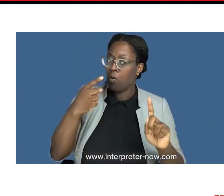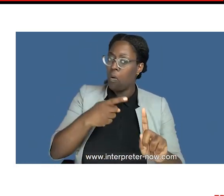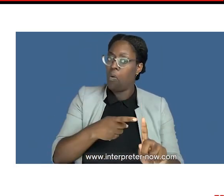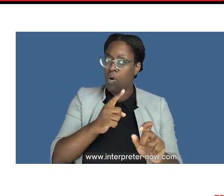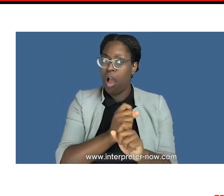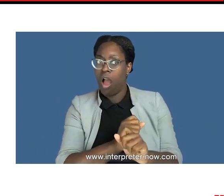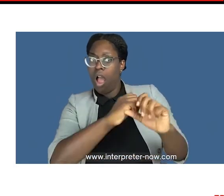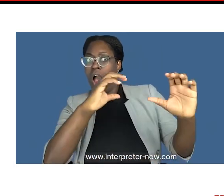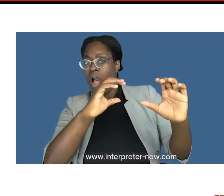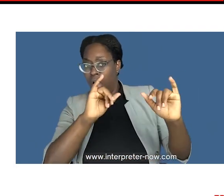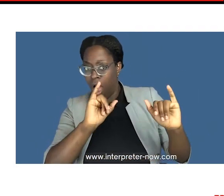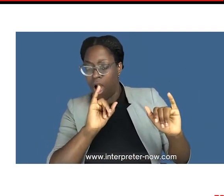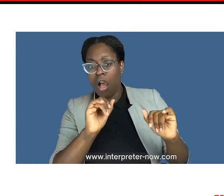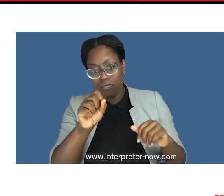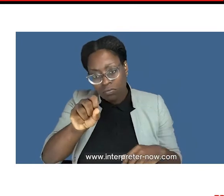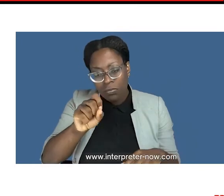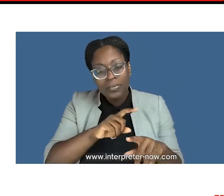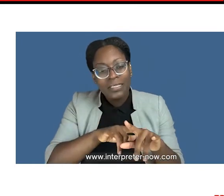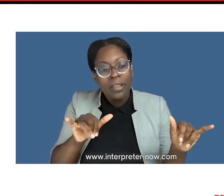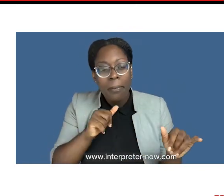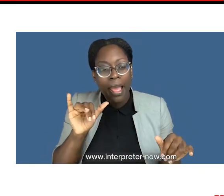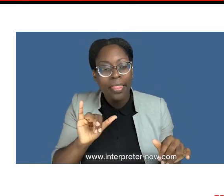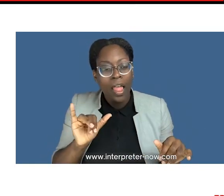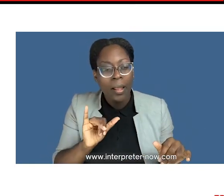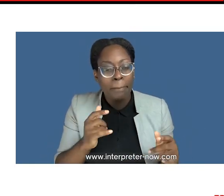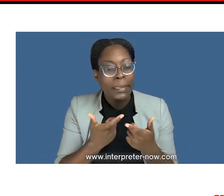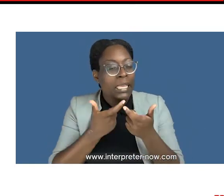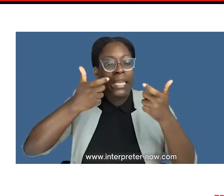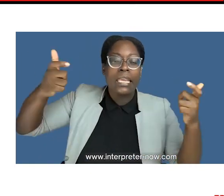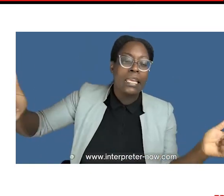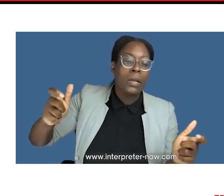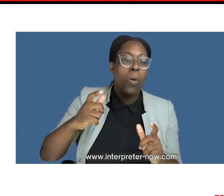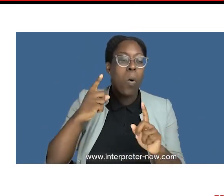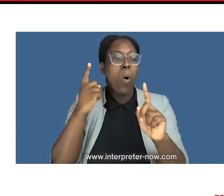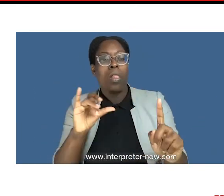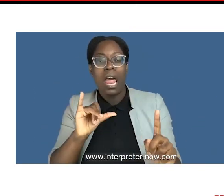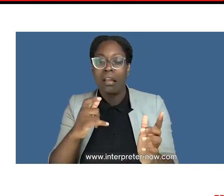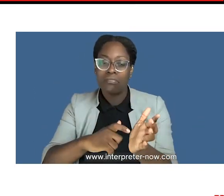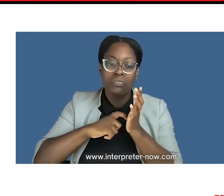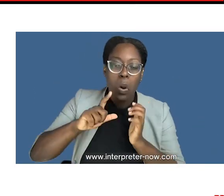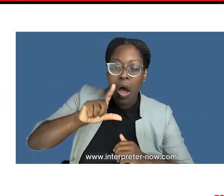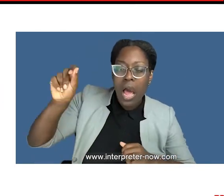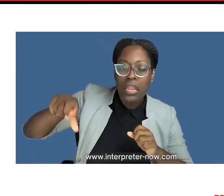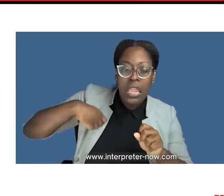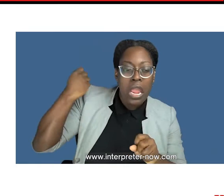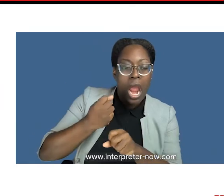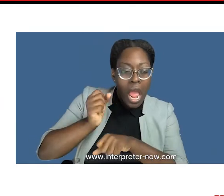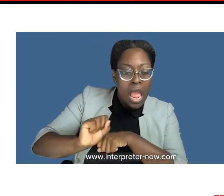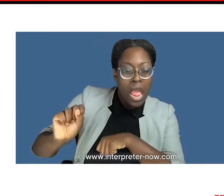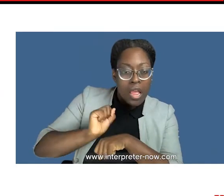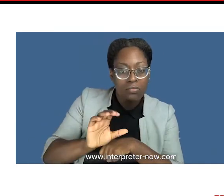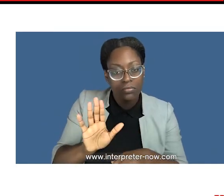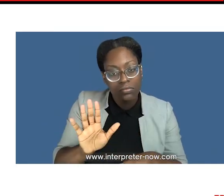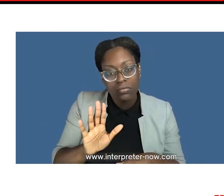not so stretched that you're not going to achieve them, or you're going to, so you want to get close to those goals and make